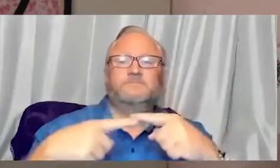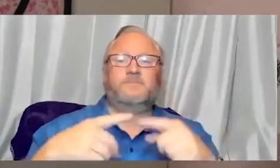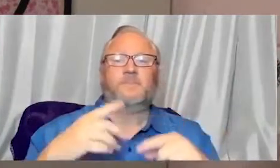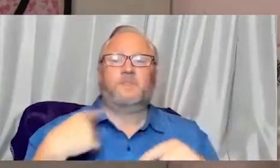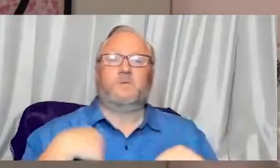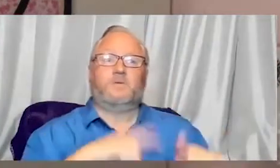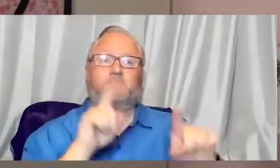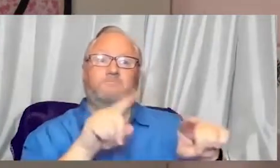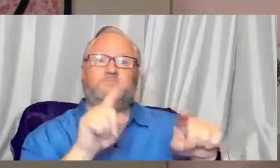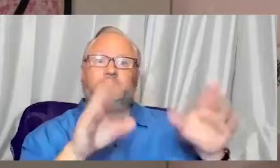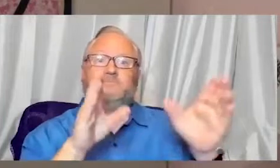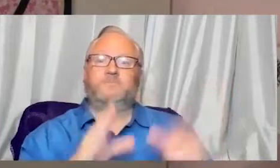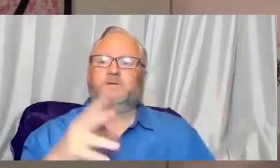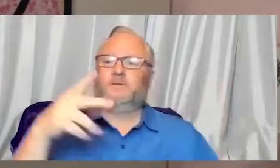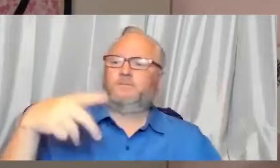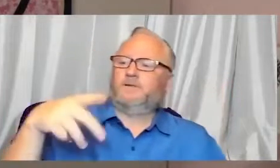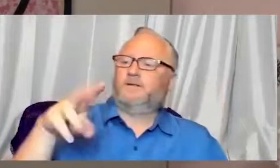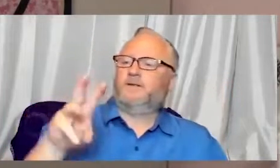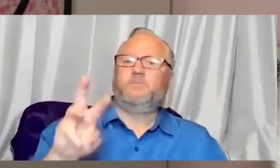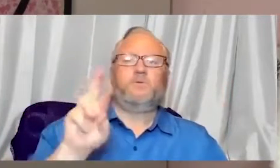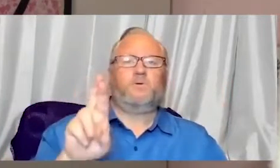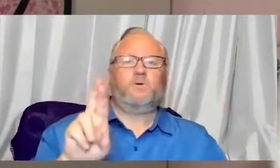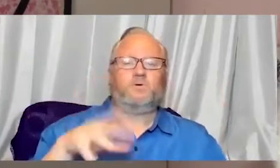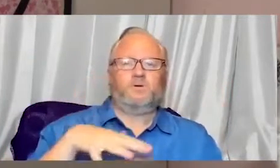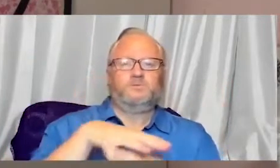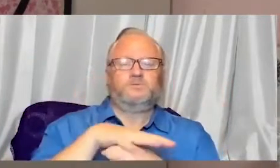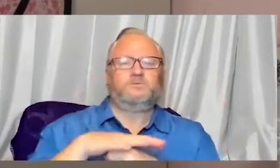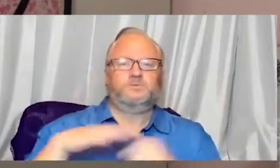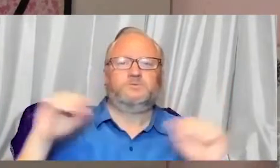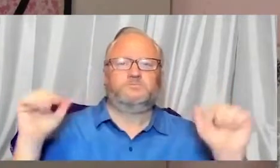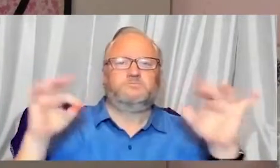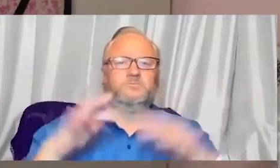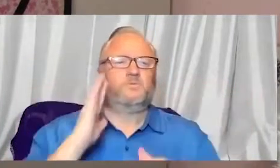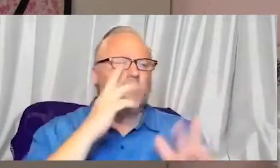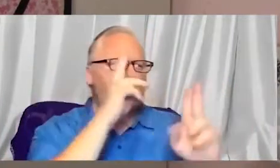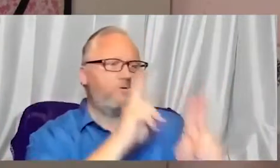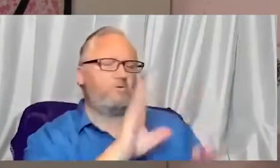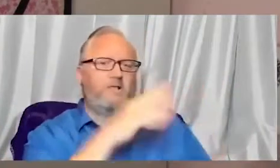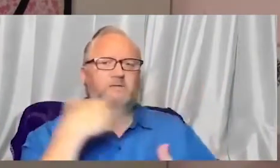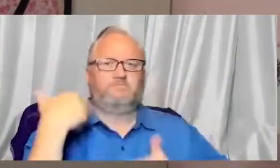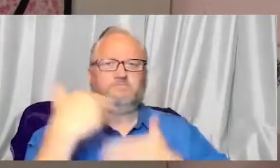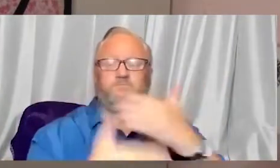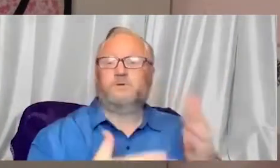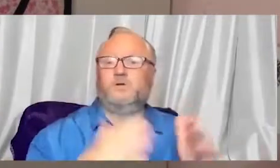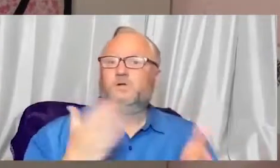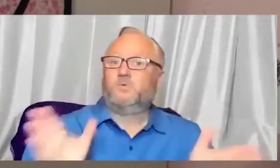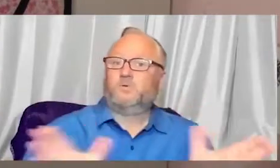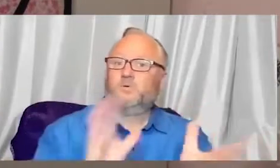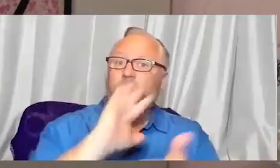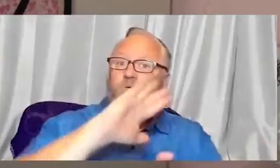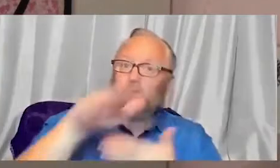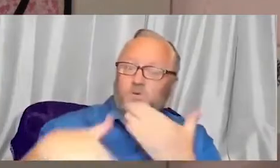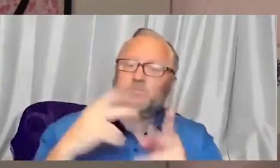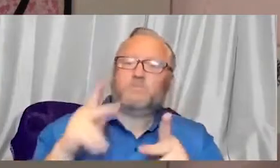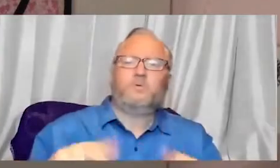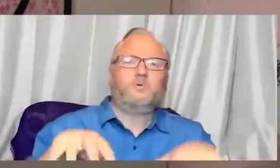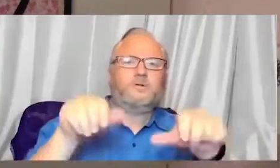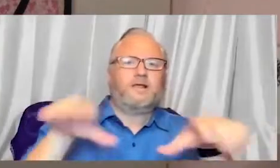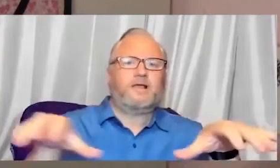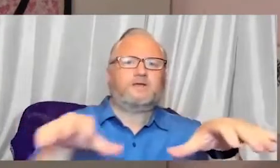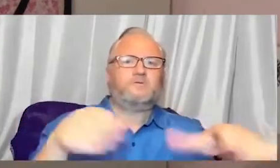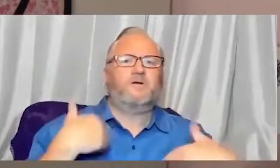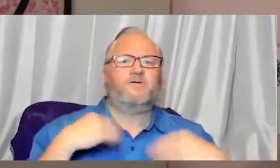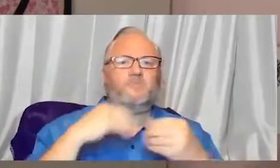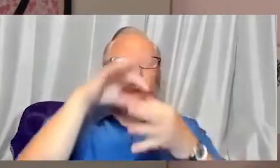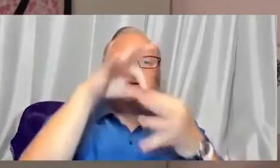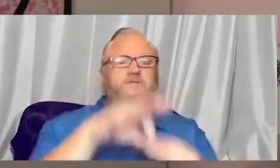at PWR Regional Assembly, we will honor this legacy. We encourage all attendees to take action to be in a deeper relationship